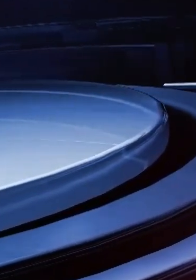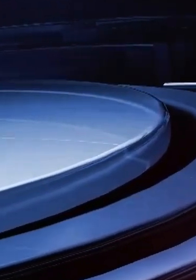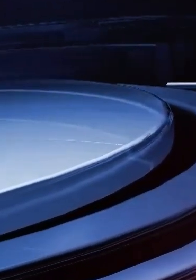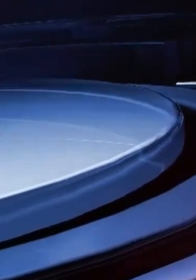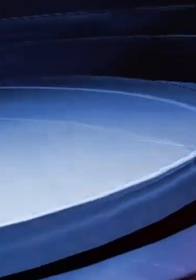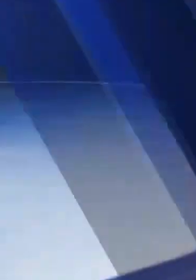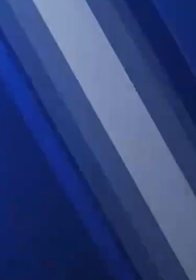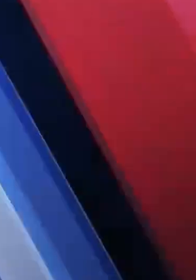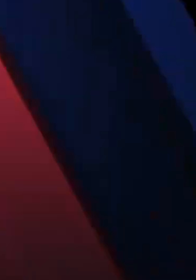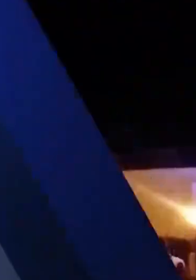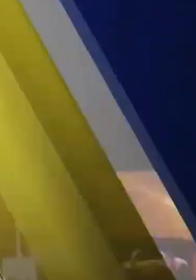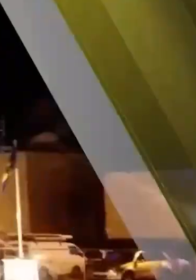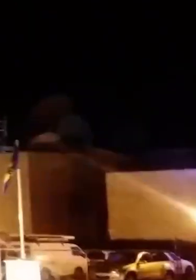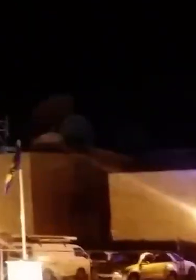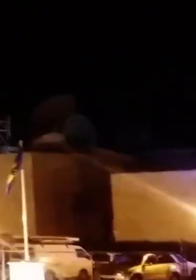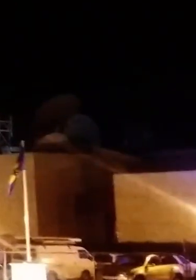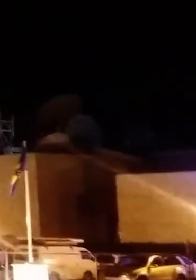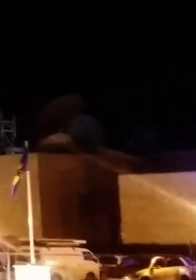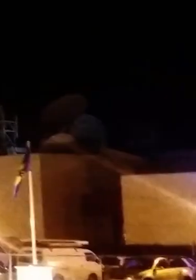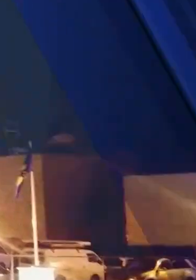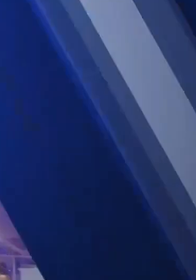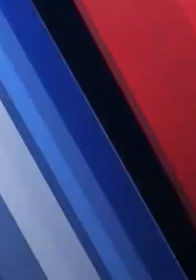Starbajan.